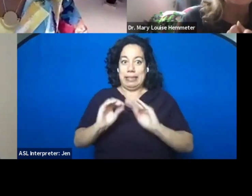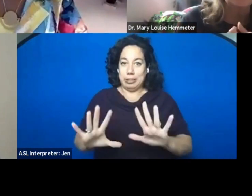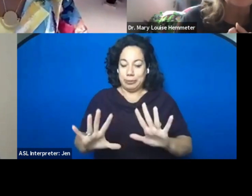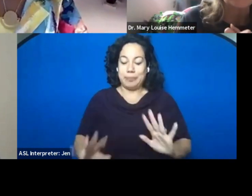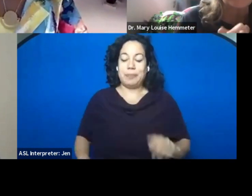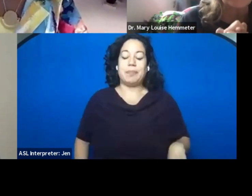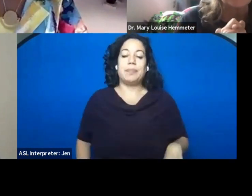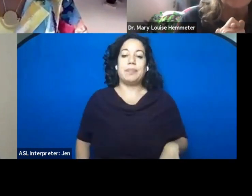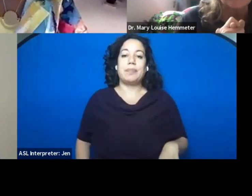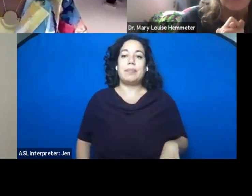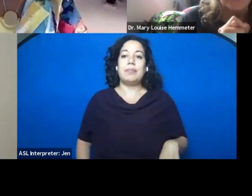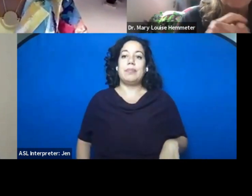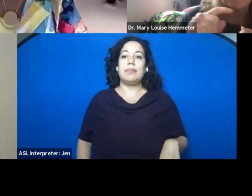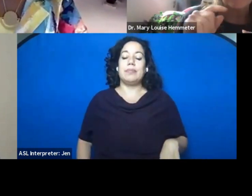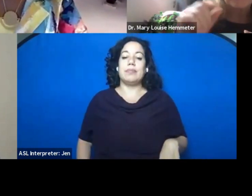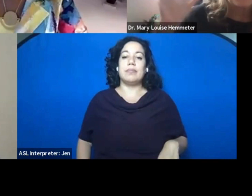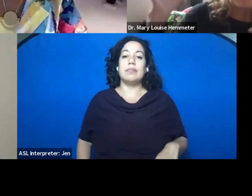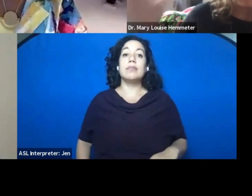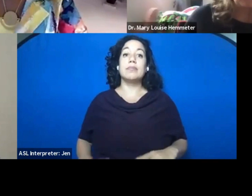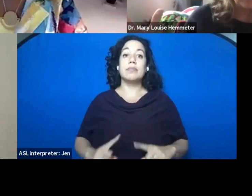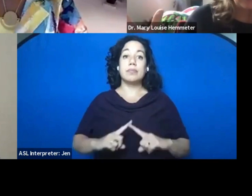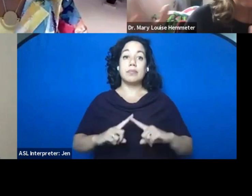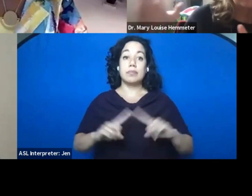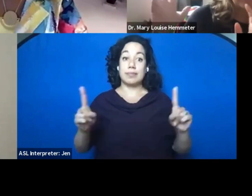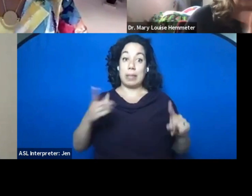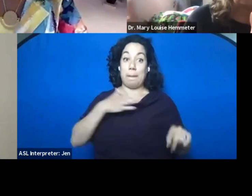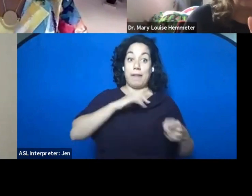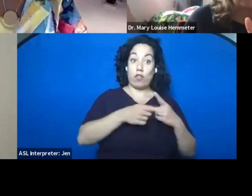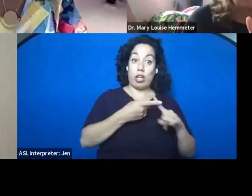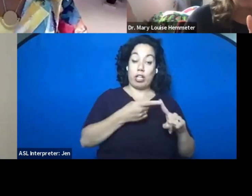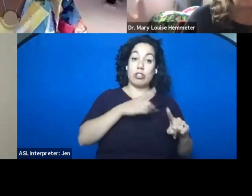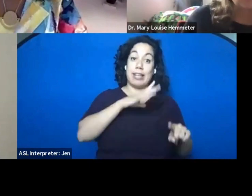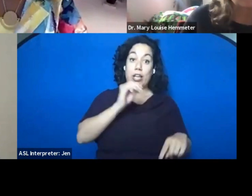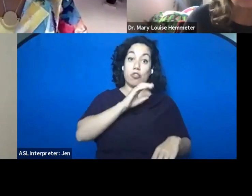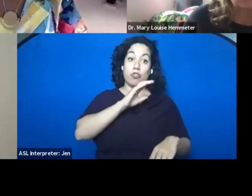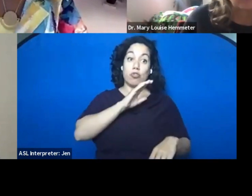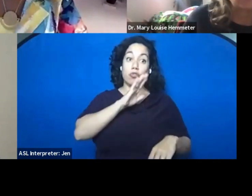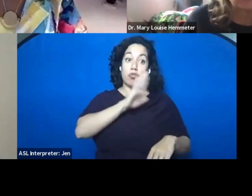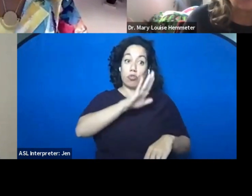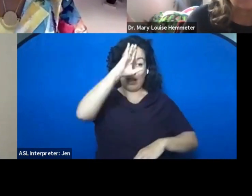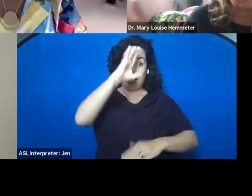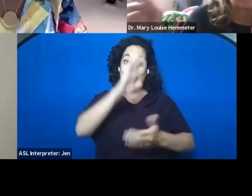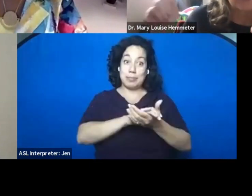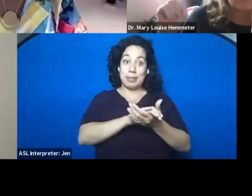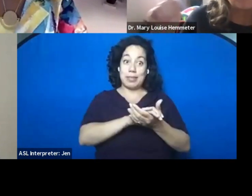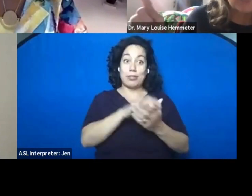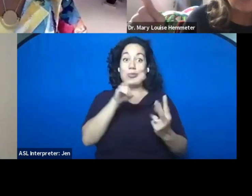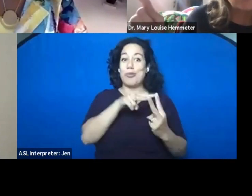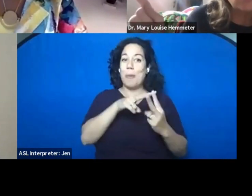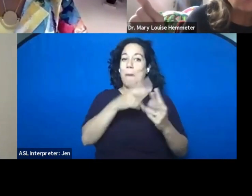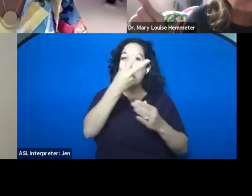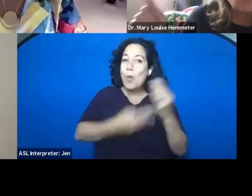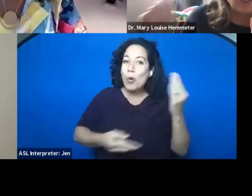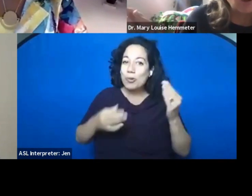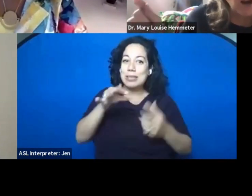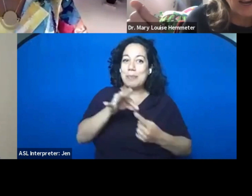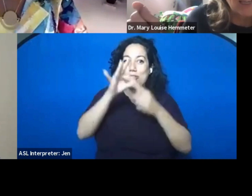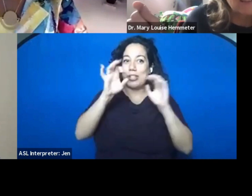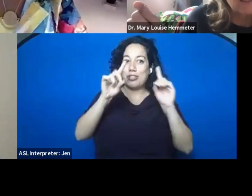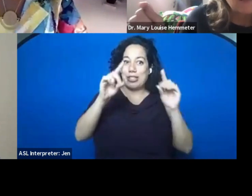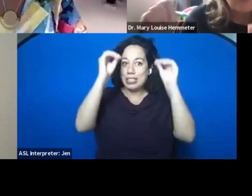the difference is that my friend and her husband were special educators, and they knew